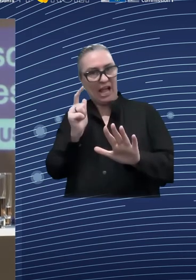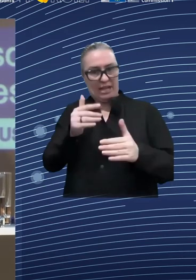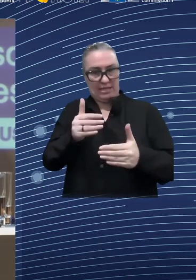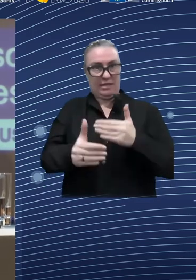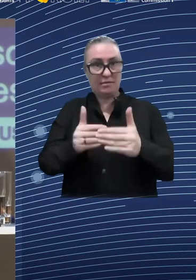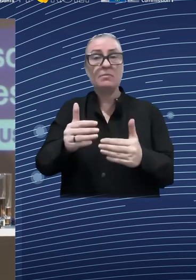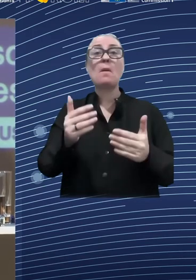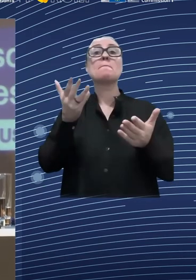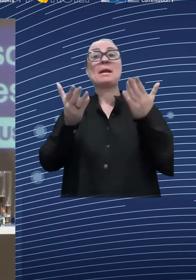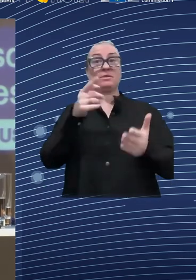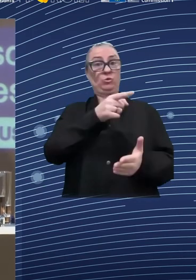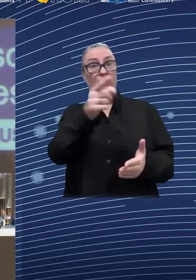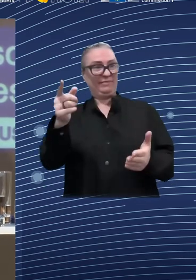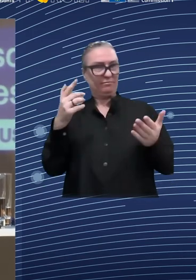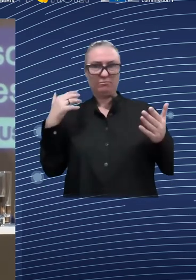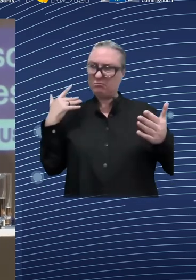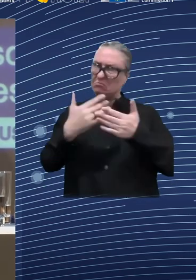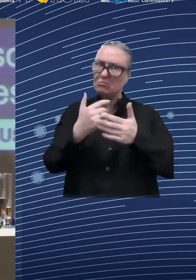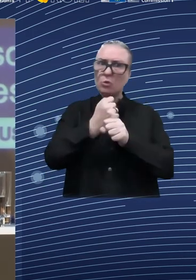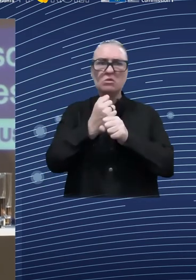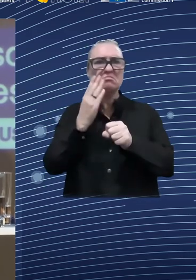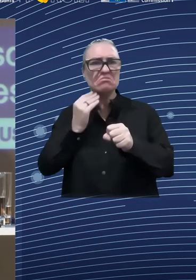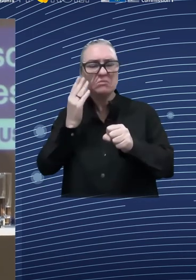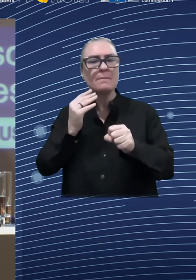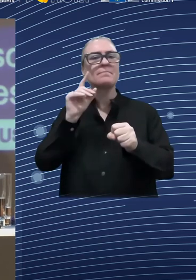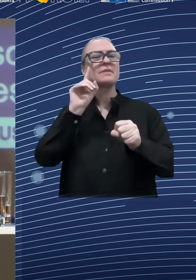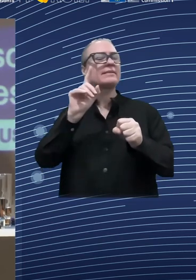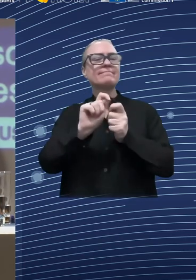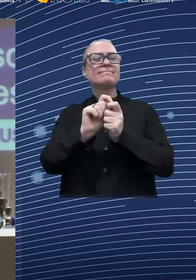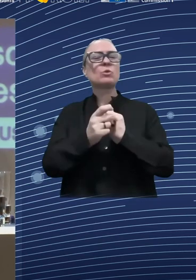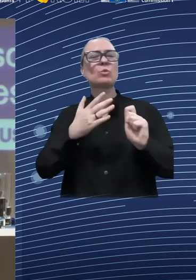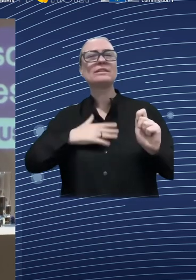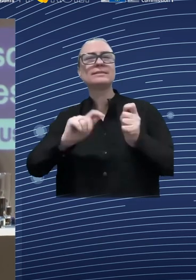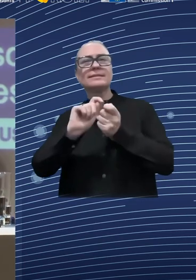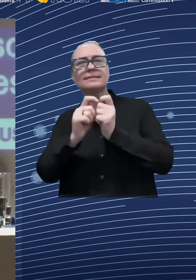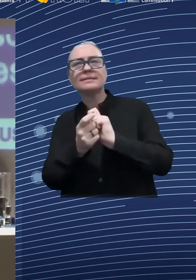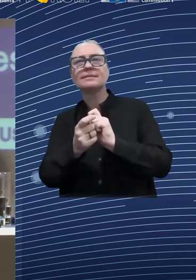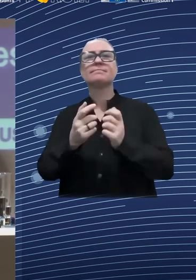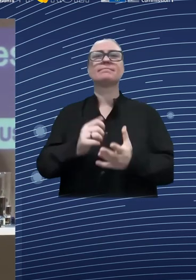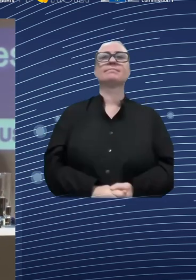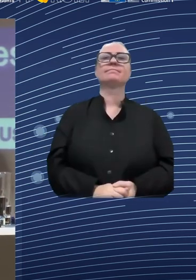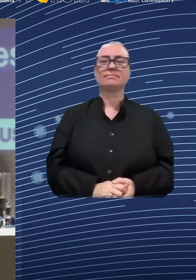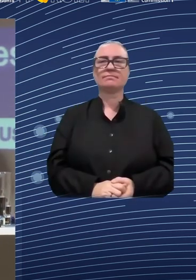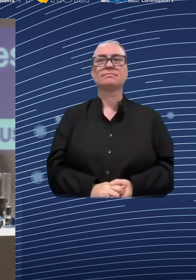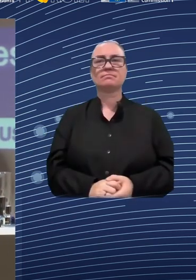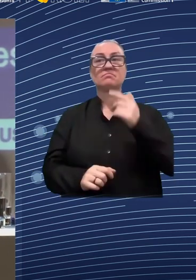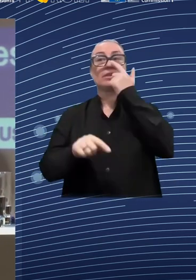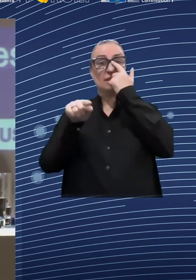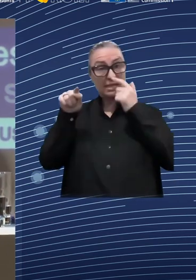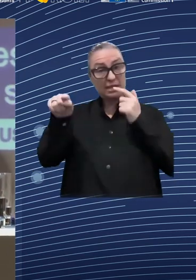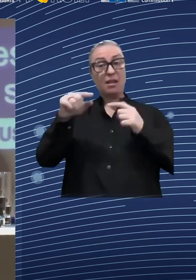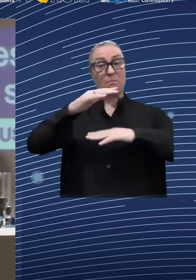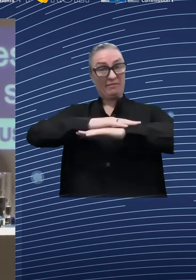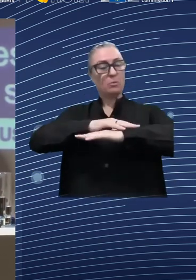allowing the learner to upload a micro-credential or a short course that they've done and have that verified either by the platform or by